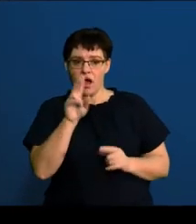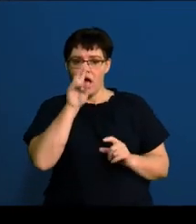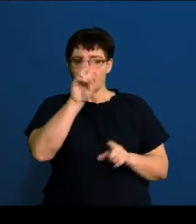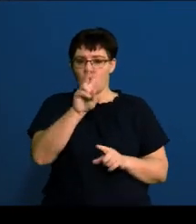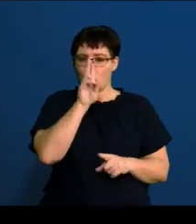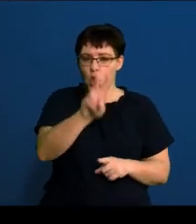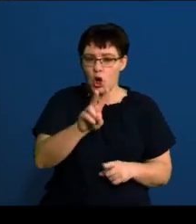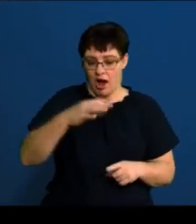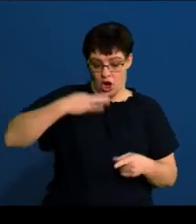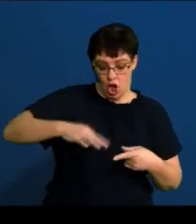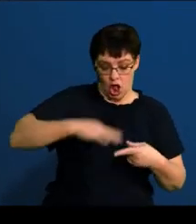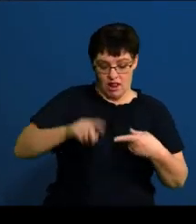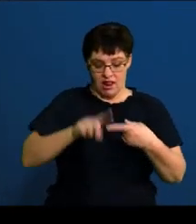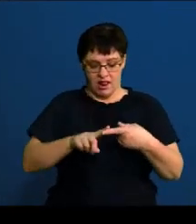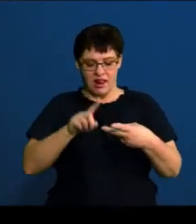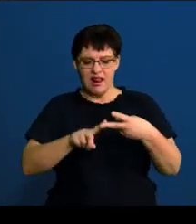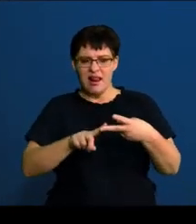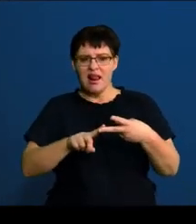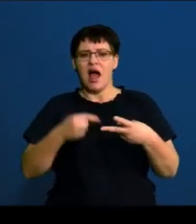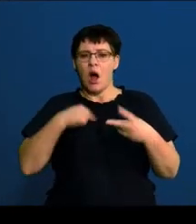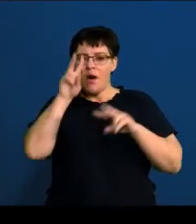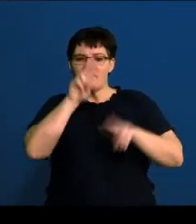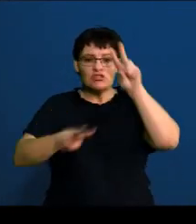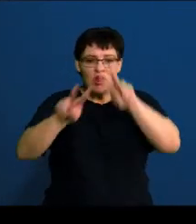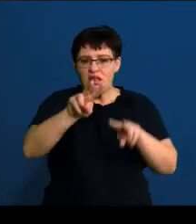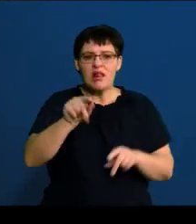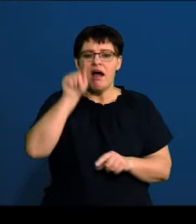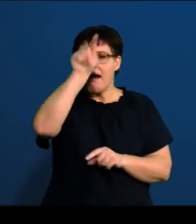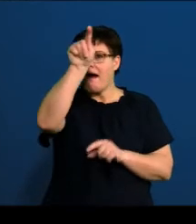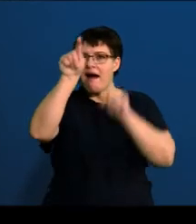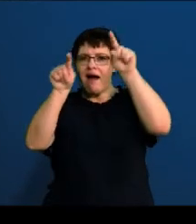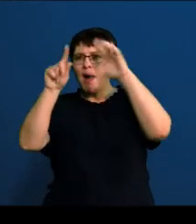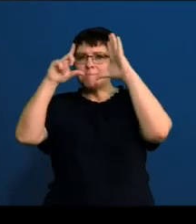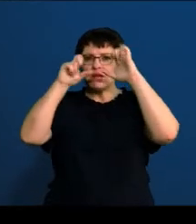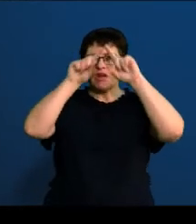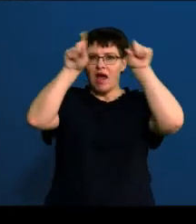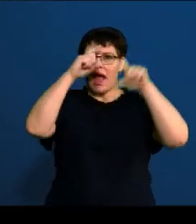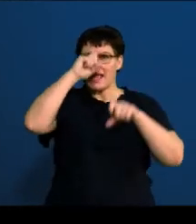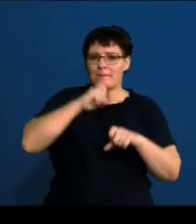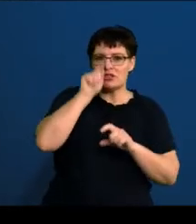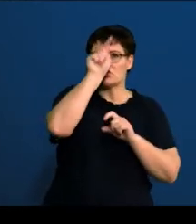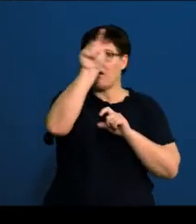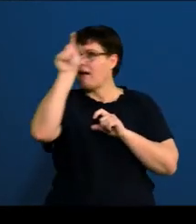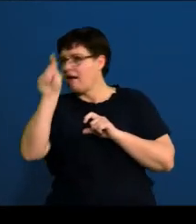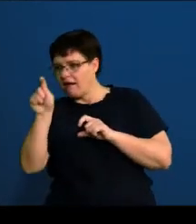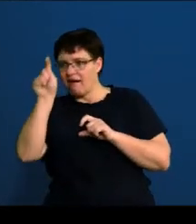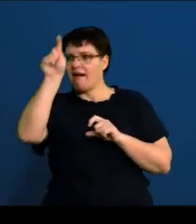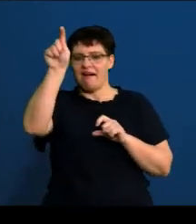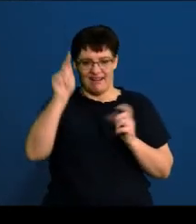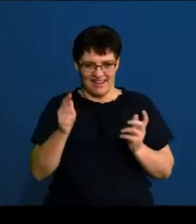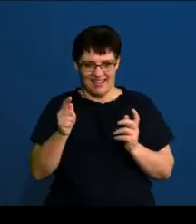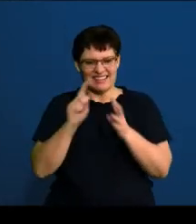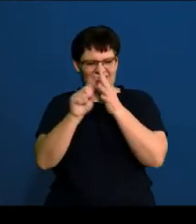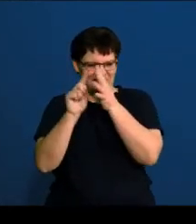girl. These are all our visuals, okay? So we're looking at basically the images